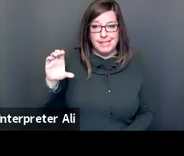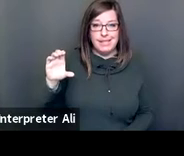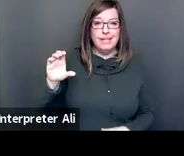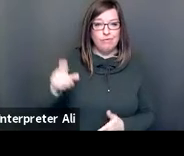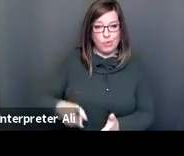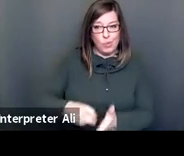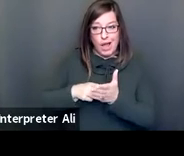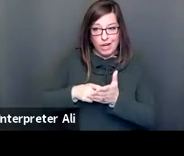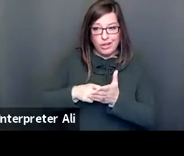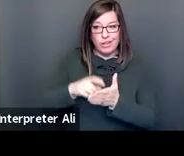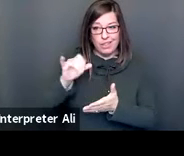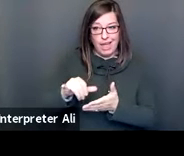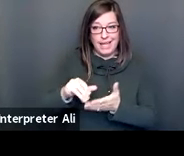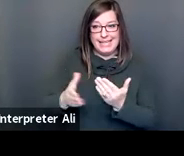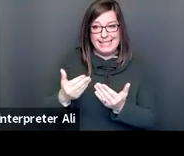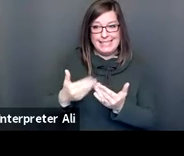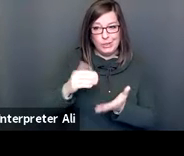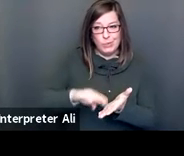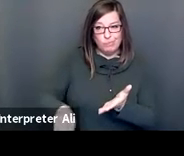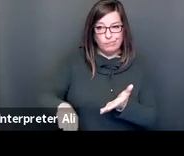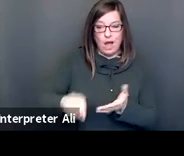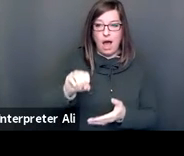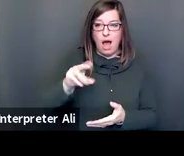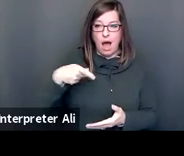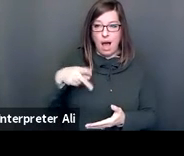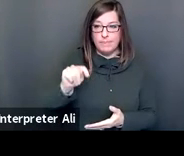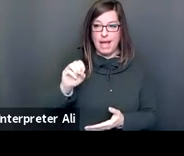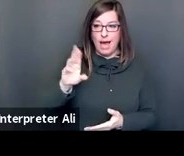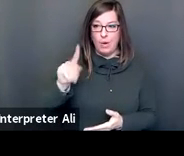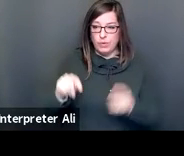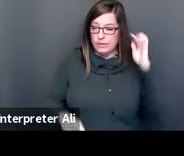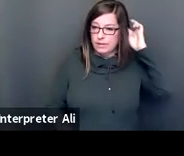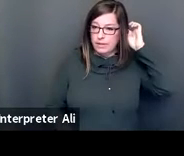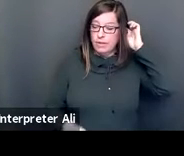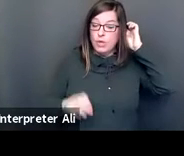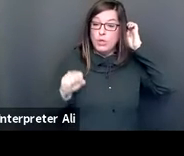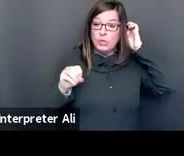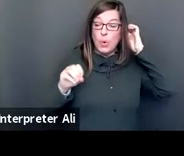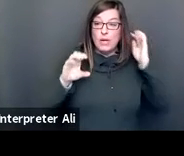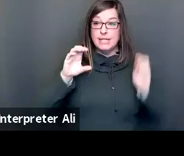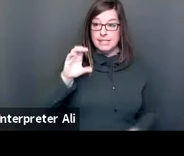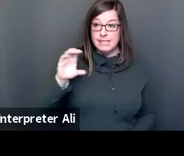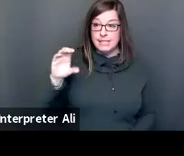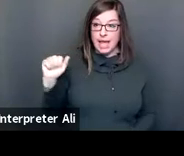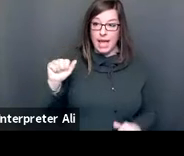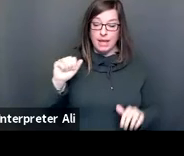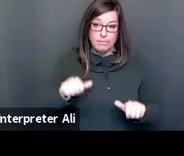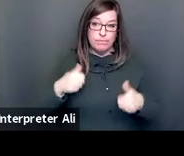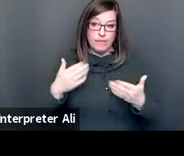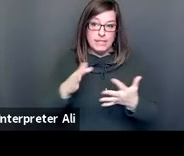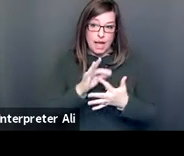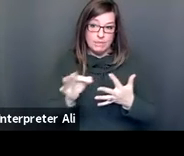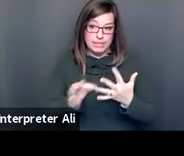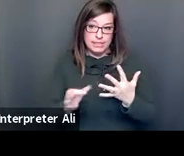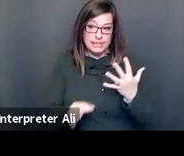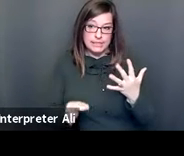what CCA does is provide one more option for procuring electricity.